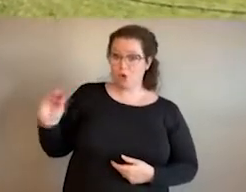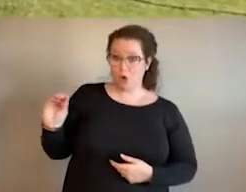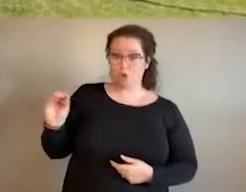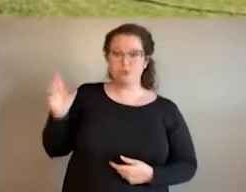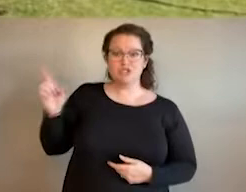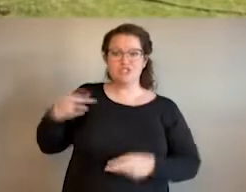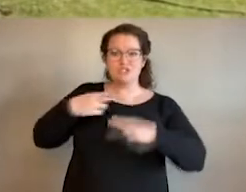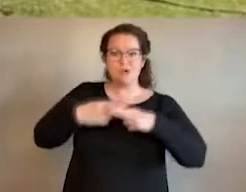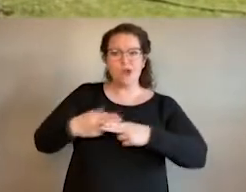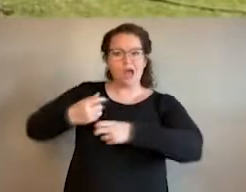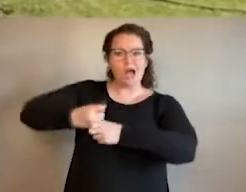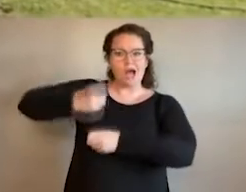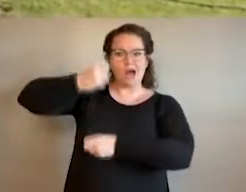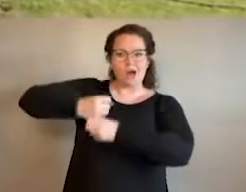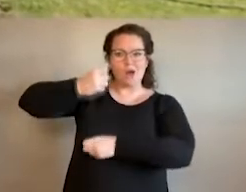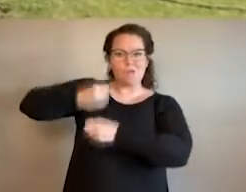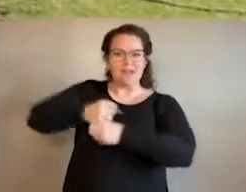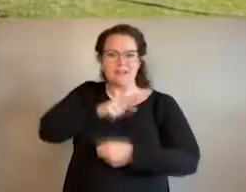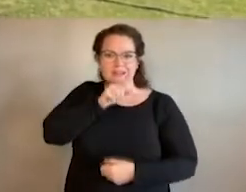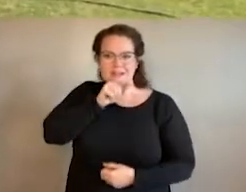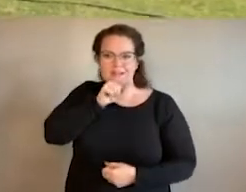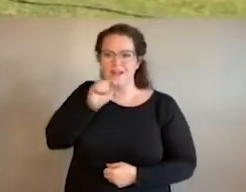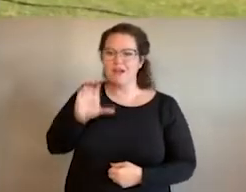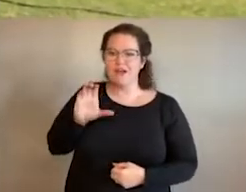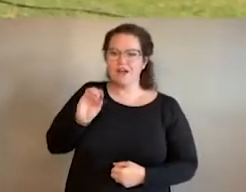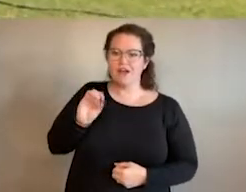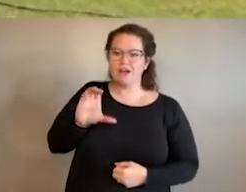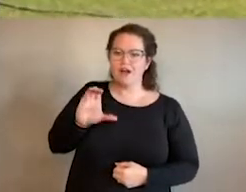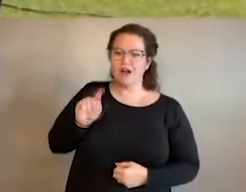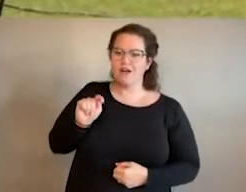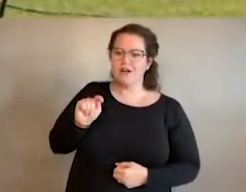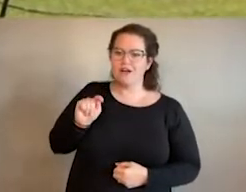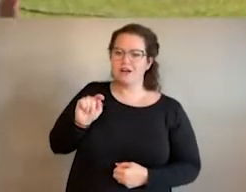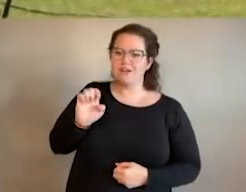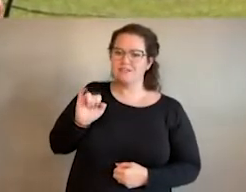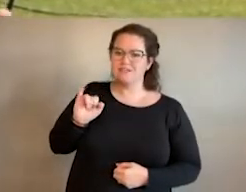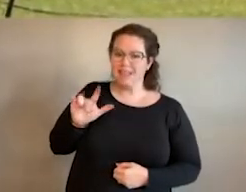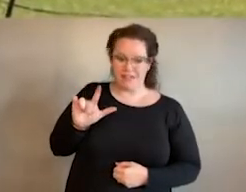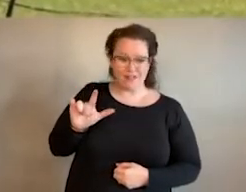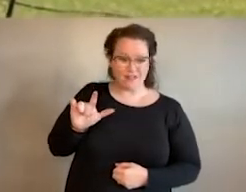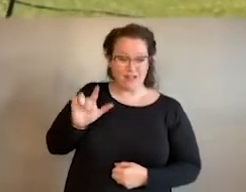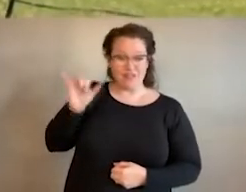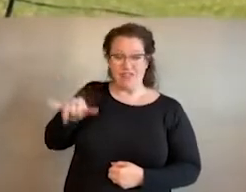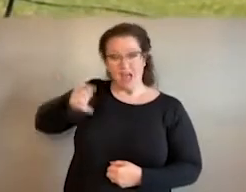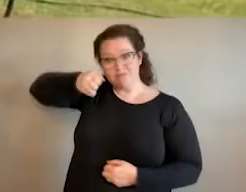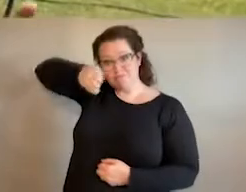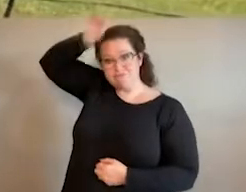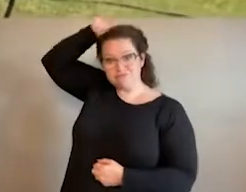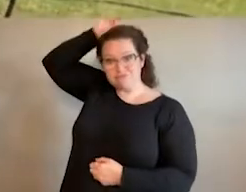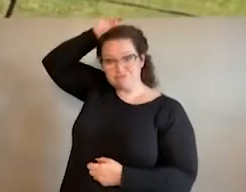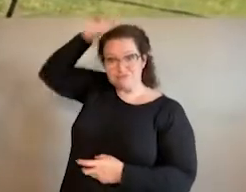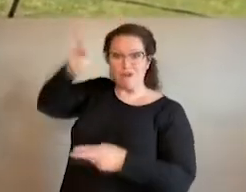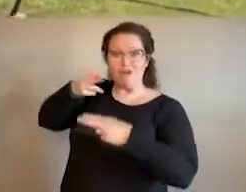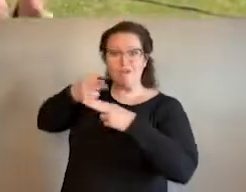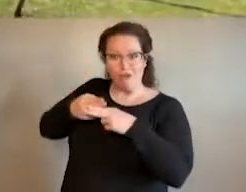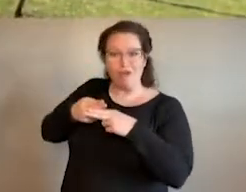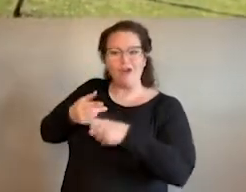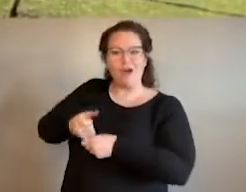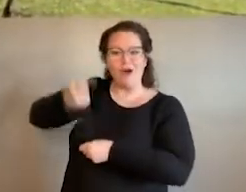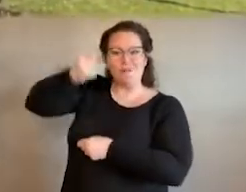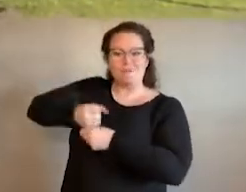cockatoo. There we go. Thank you for doing that right on cue. That is the umbrella for the umbrella